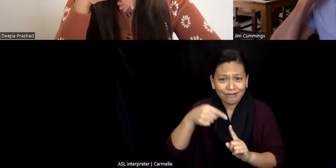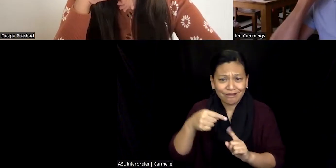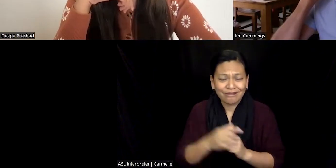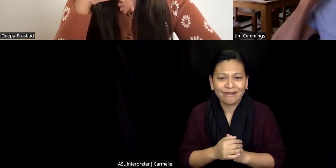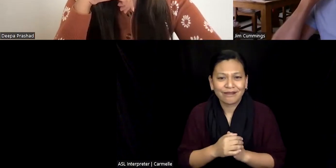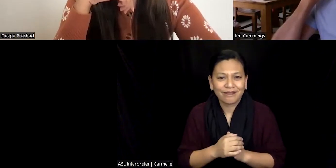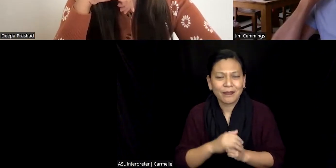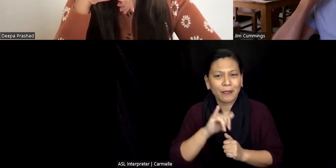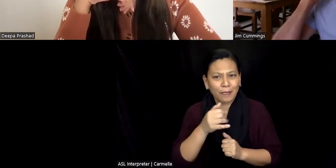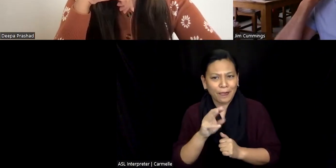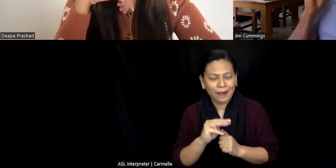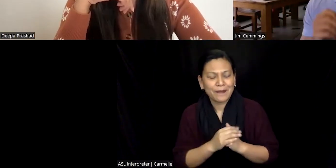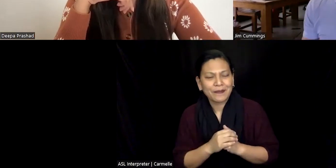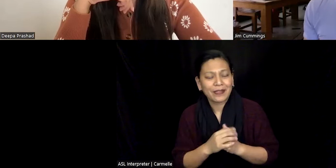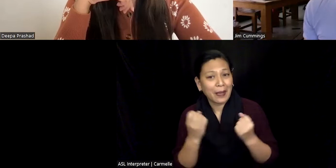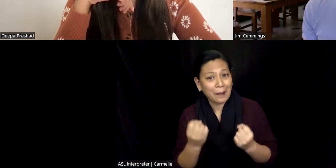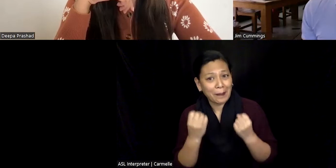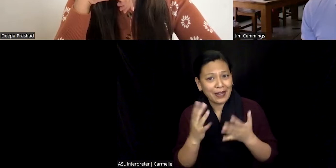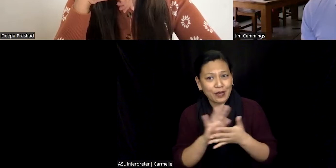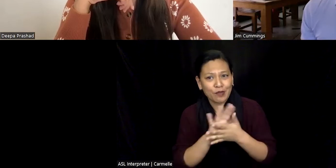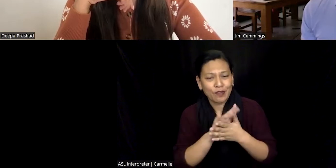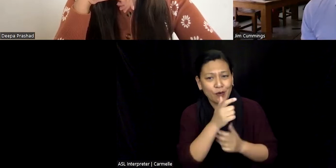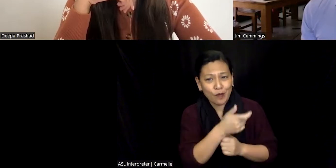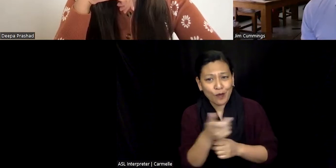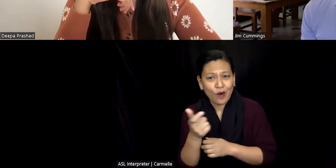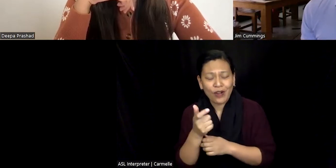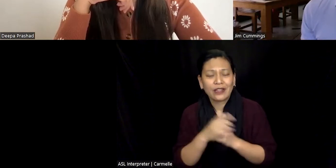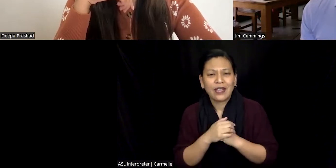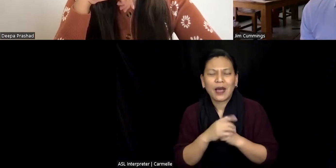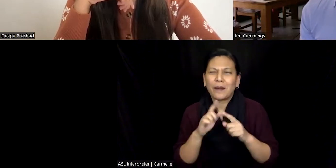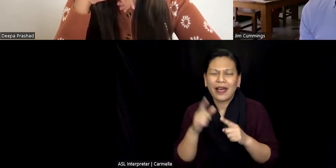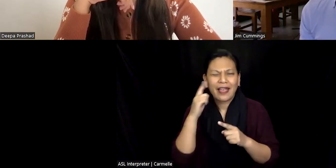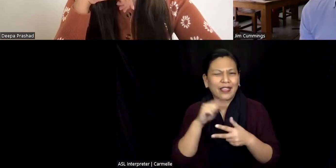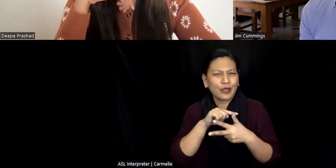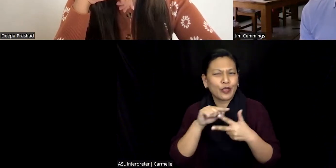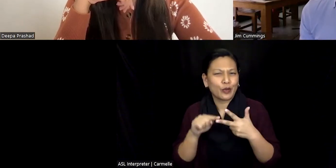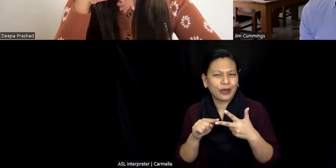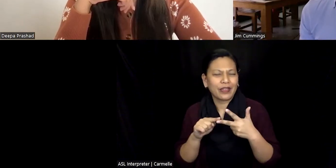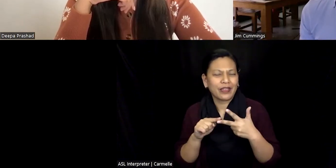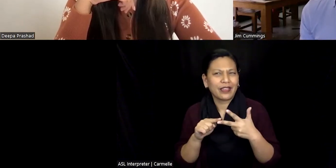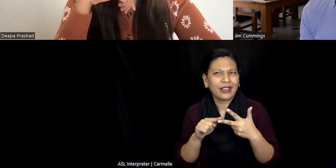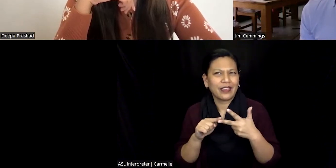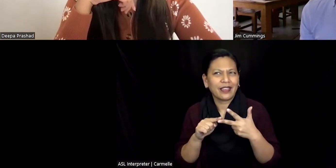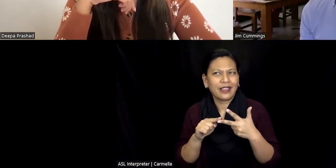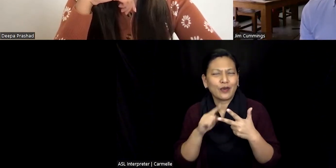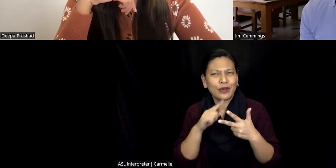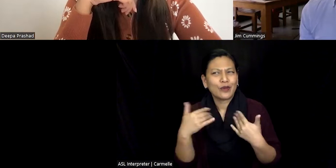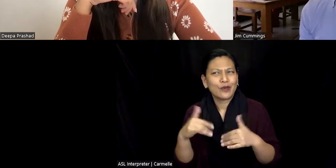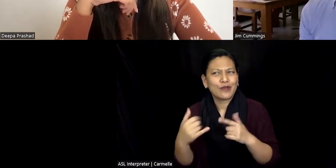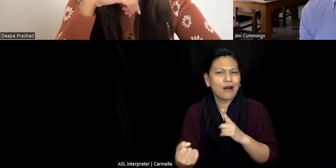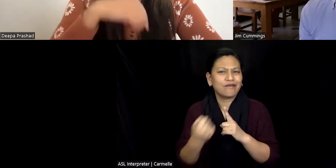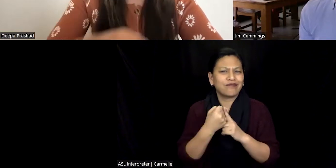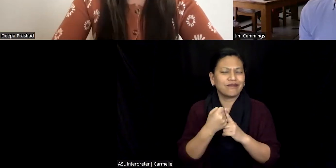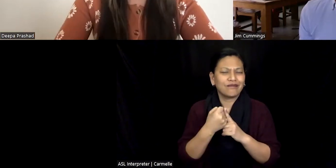Yeah, I mean, there were many, but I think there were like three really contributive ones